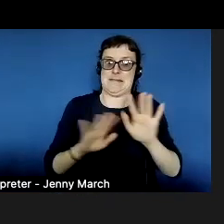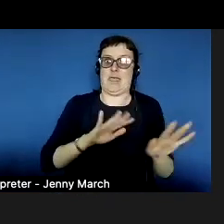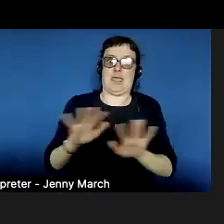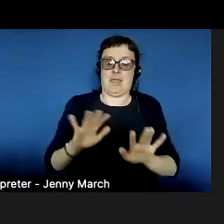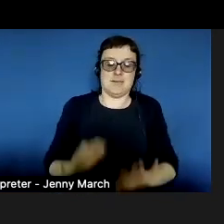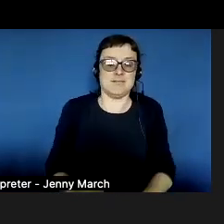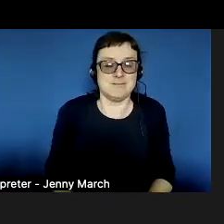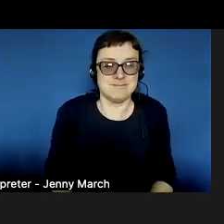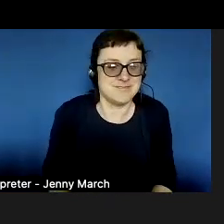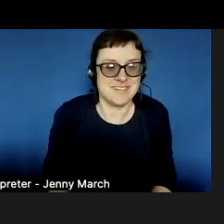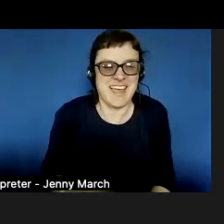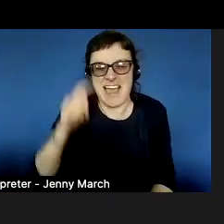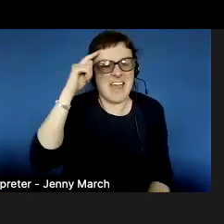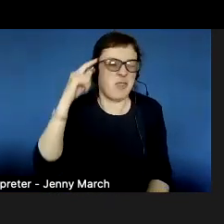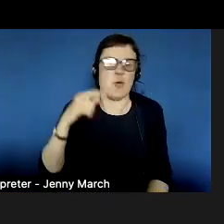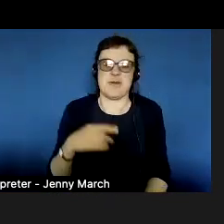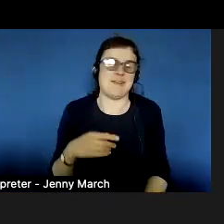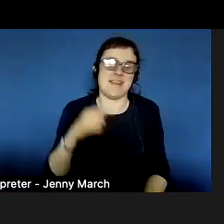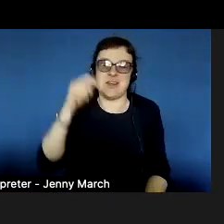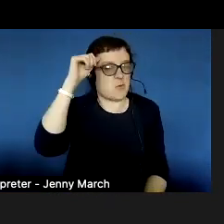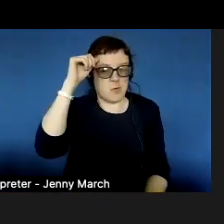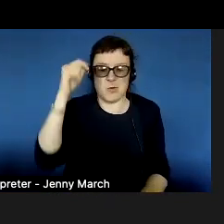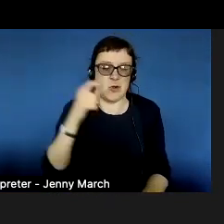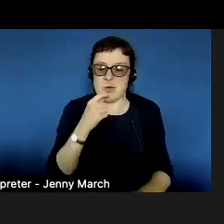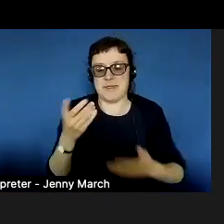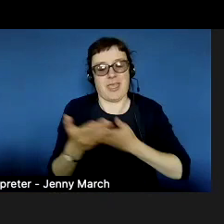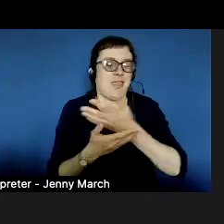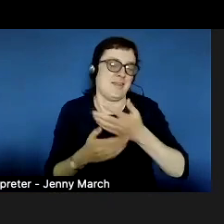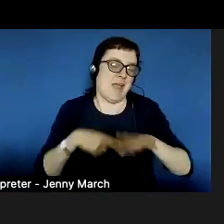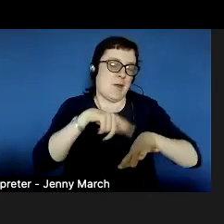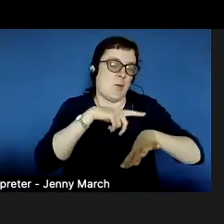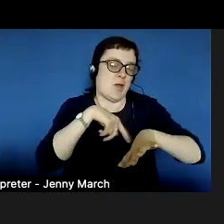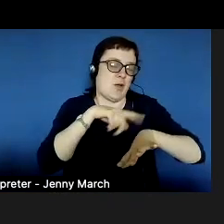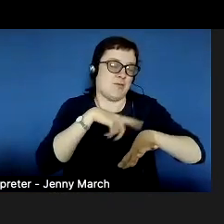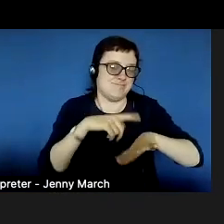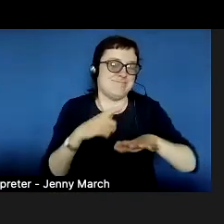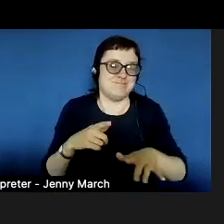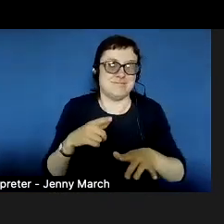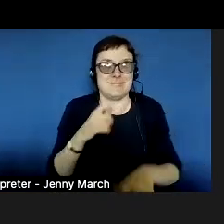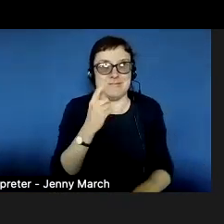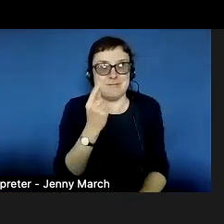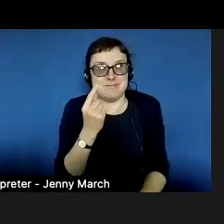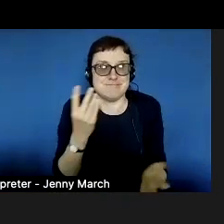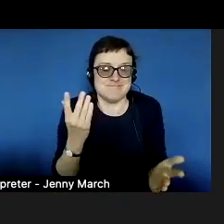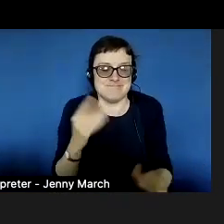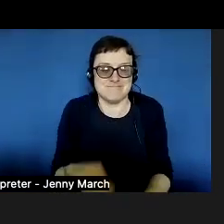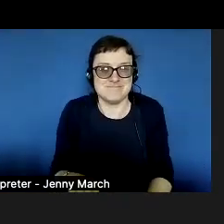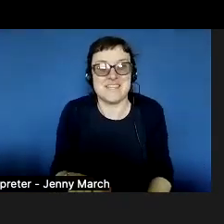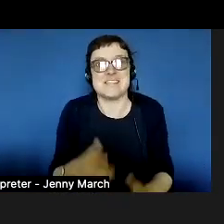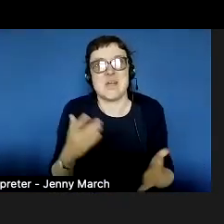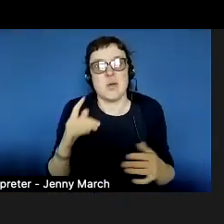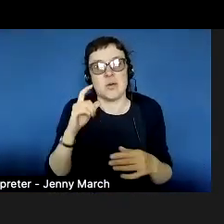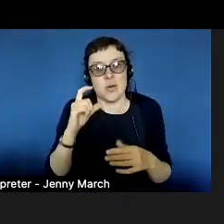I was like, we can literally just talk about this for hours, and well, that's what we could, yeah. Just like us talking for hours and hours. So Colin Hambrook came